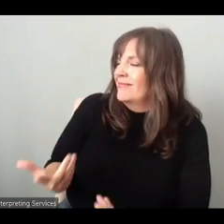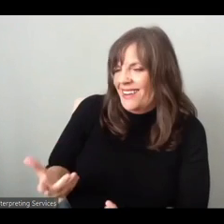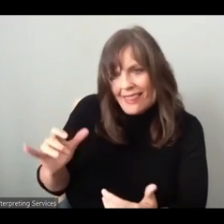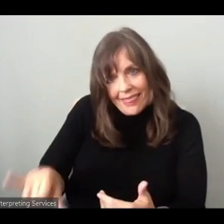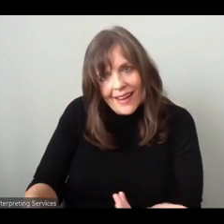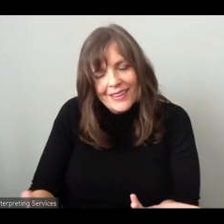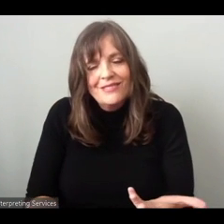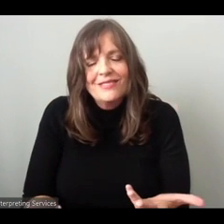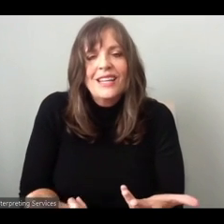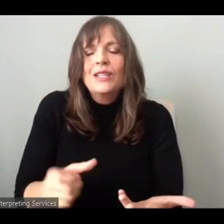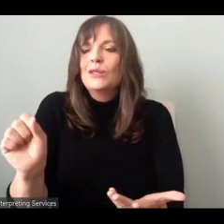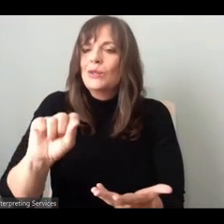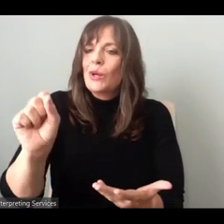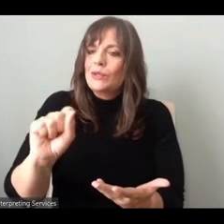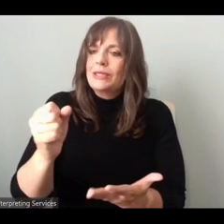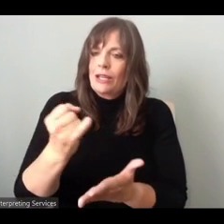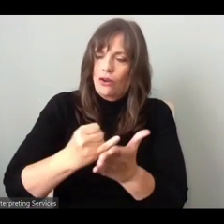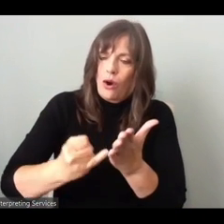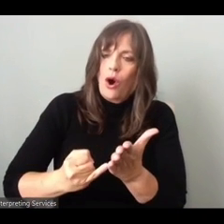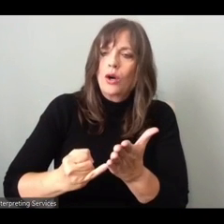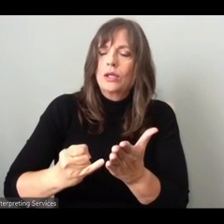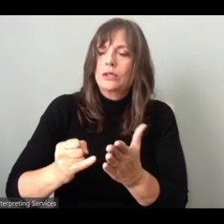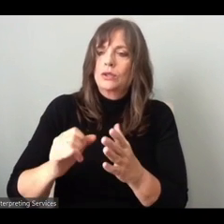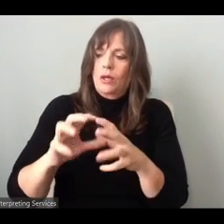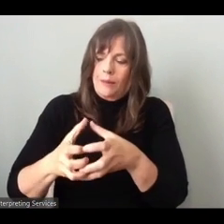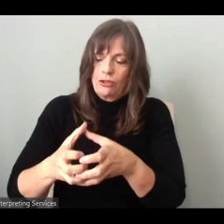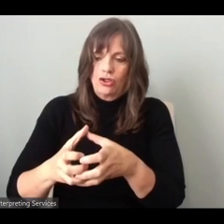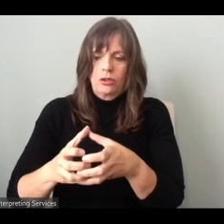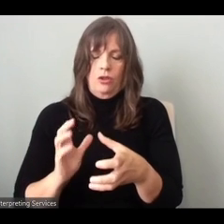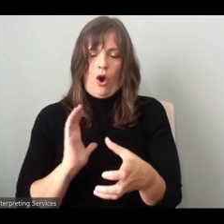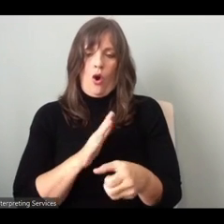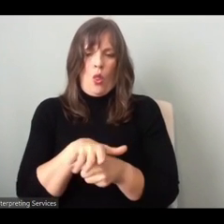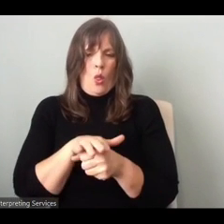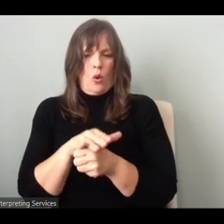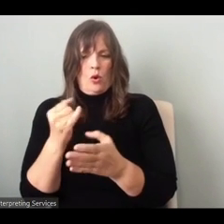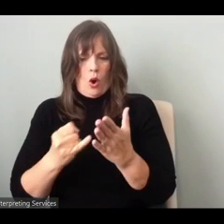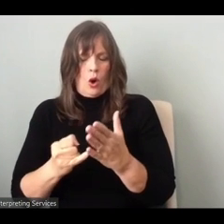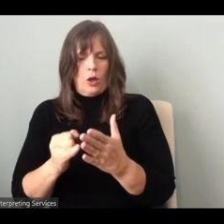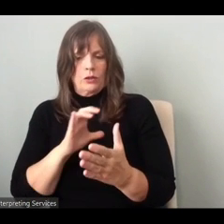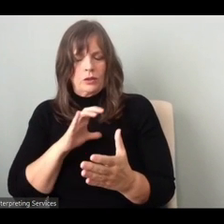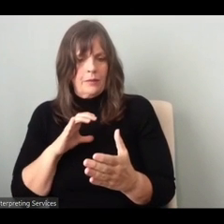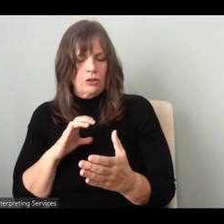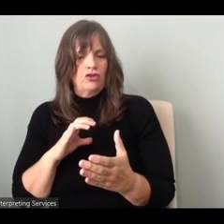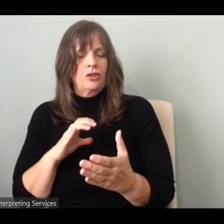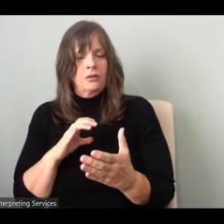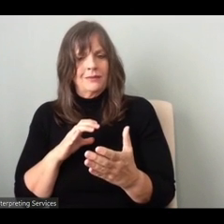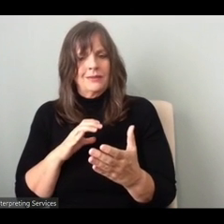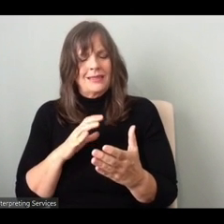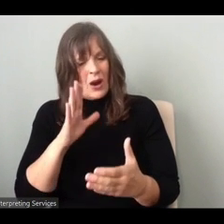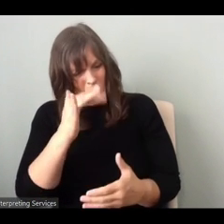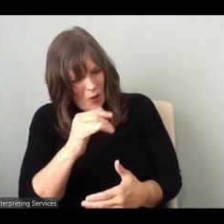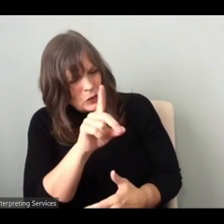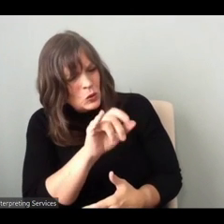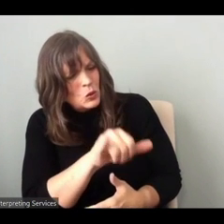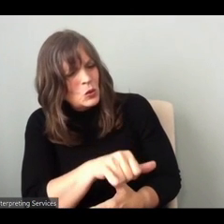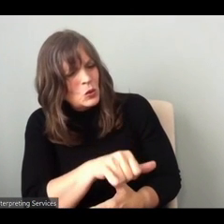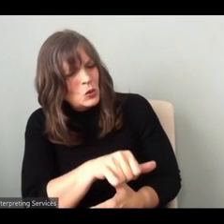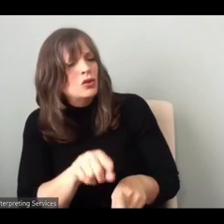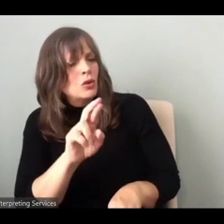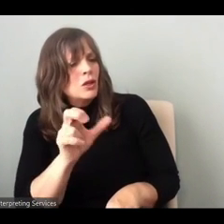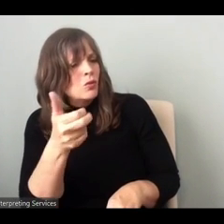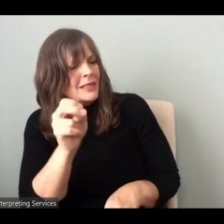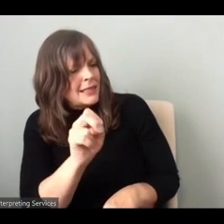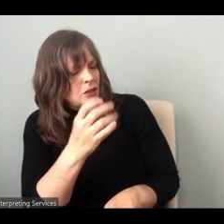Commission, our local arts agency, our office. And when they asked the mayor why he would do that in a recession, he said, "Because we have to give people